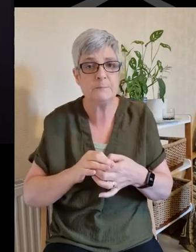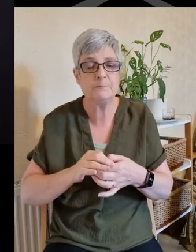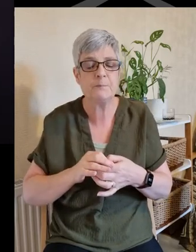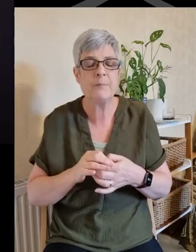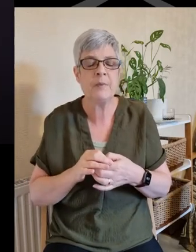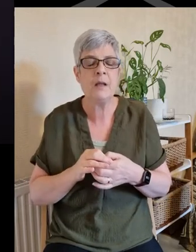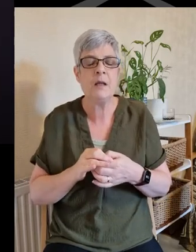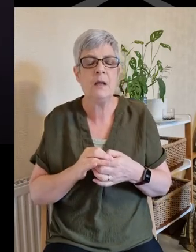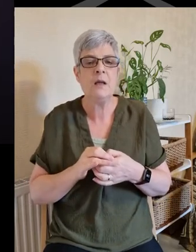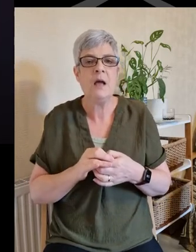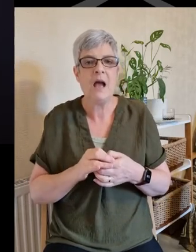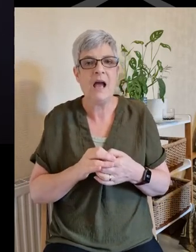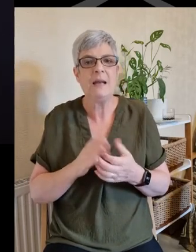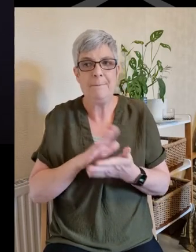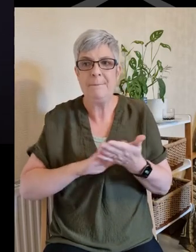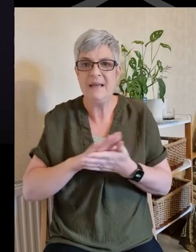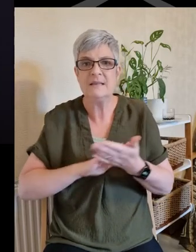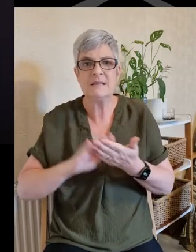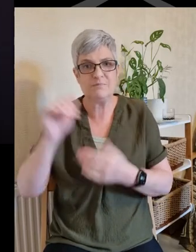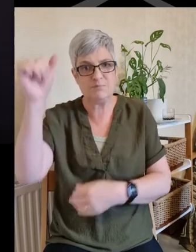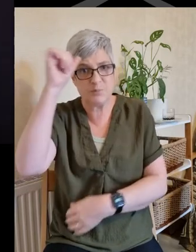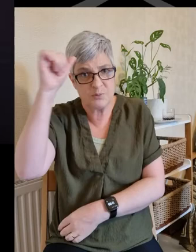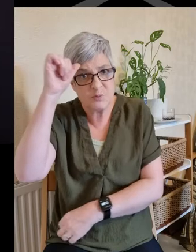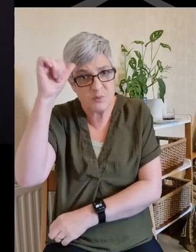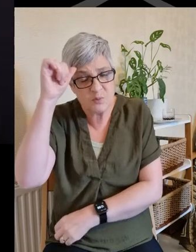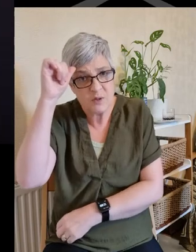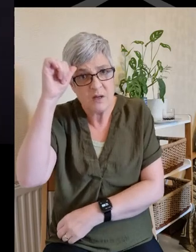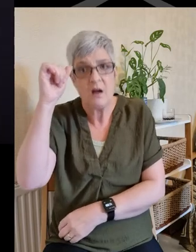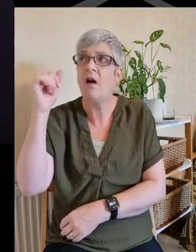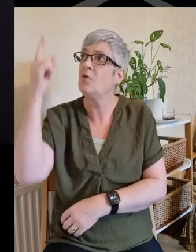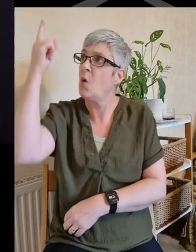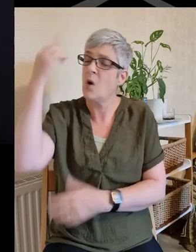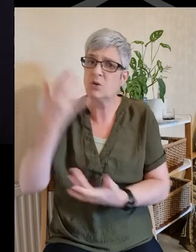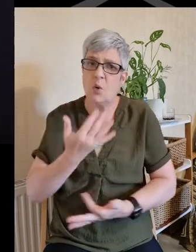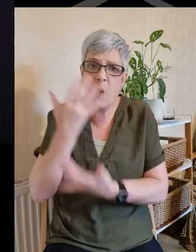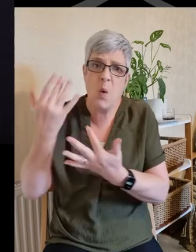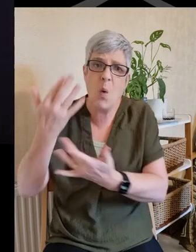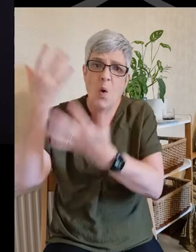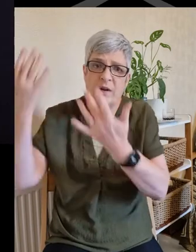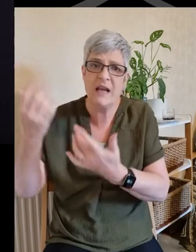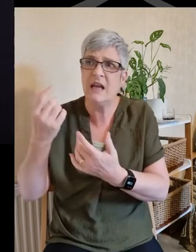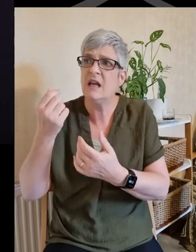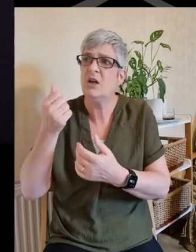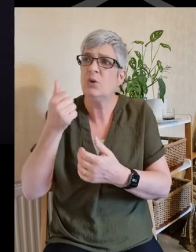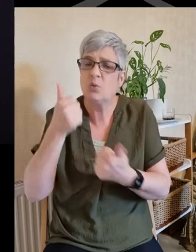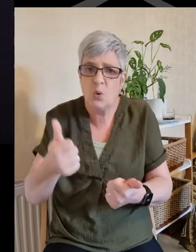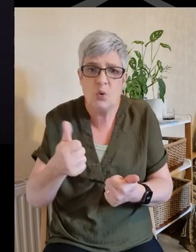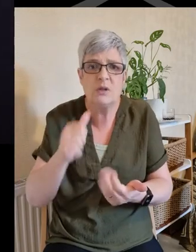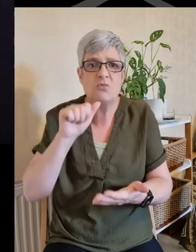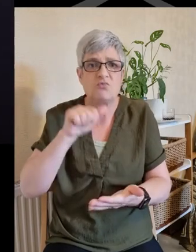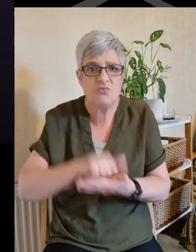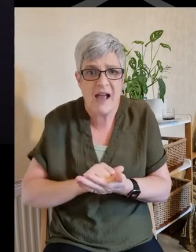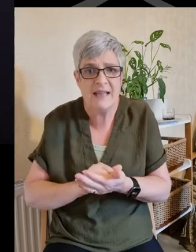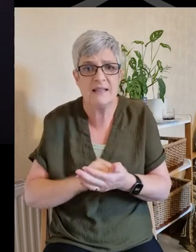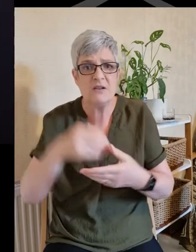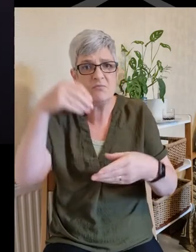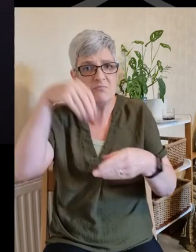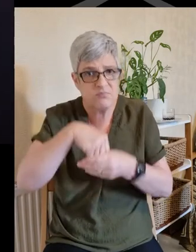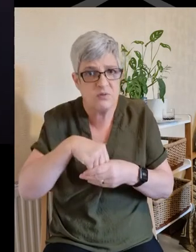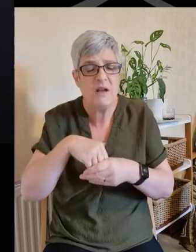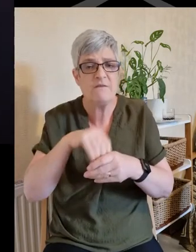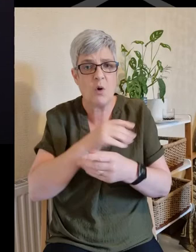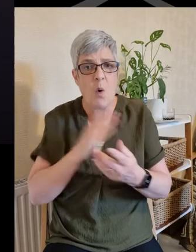And it is the awareness of the glory of God being good, being right, being fit for all peoples that